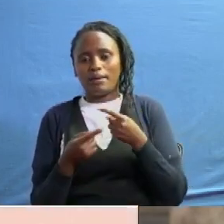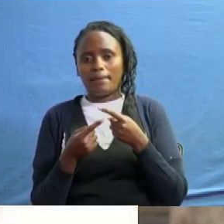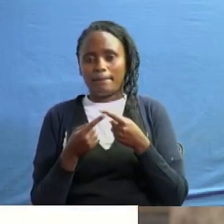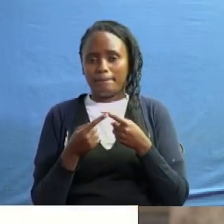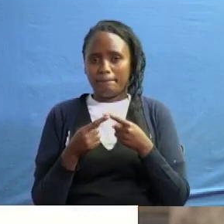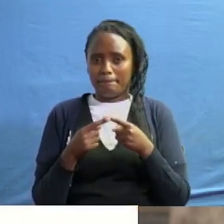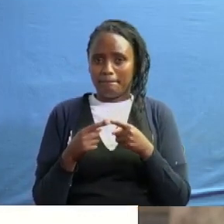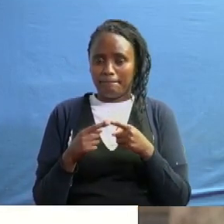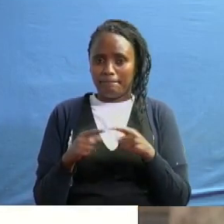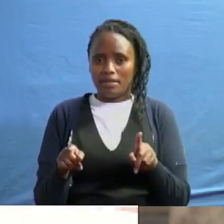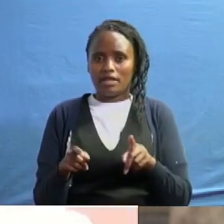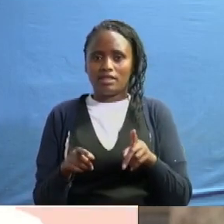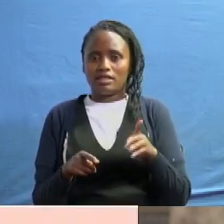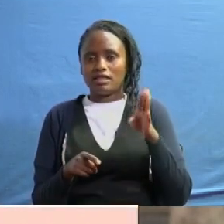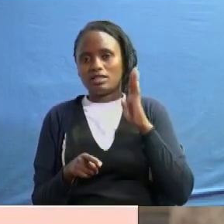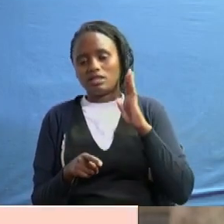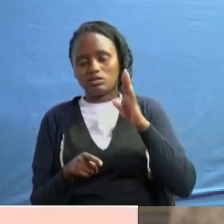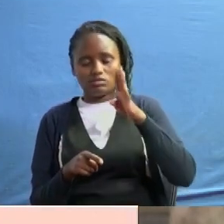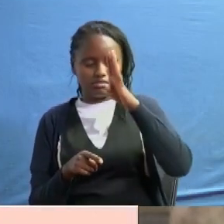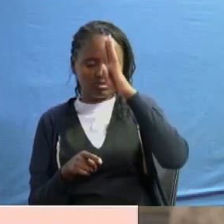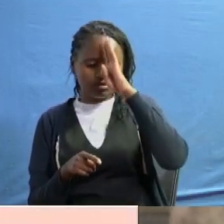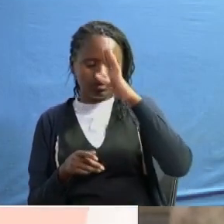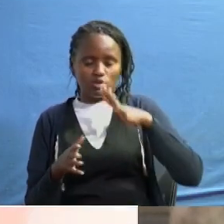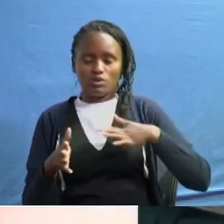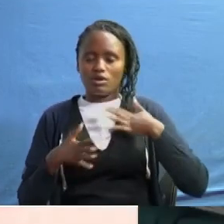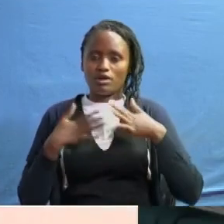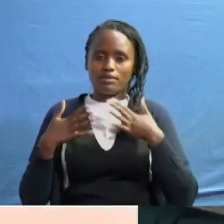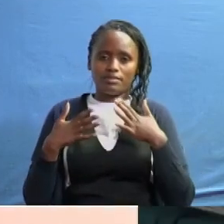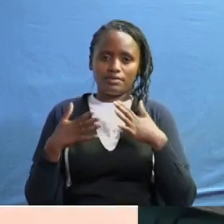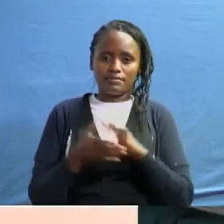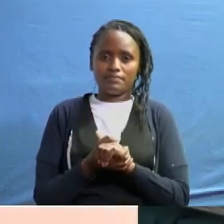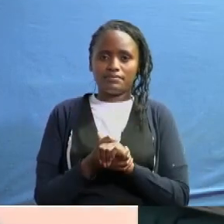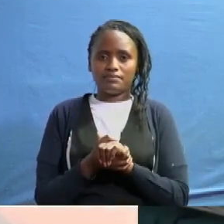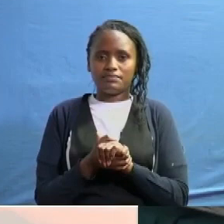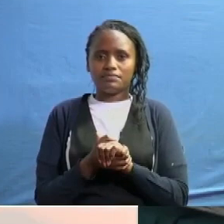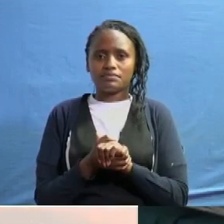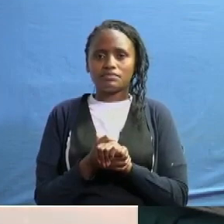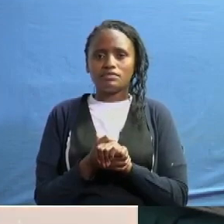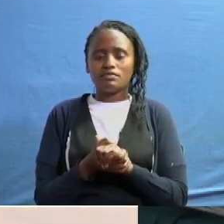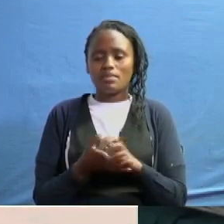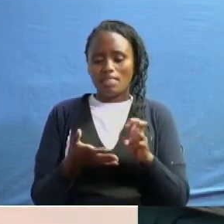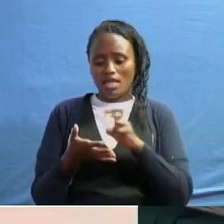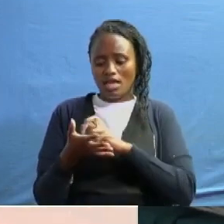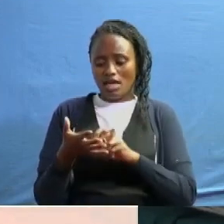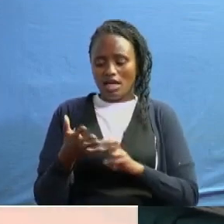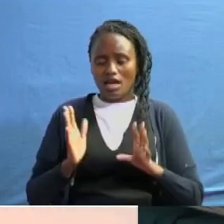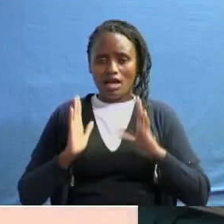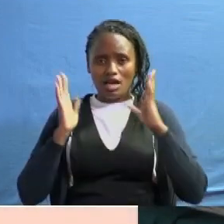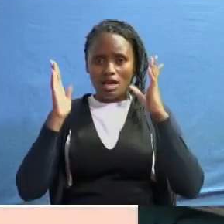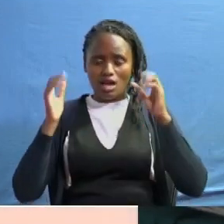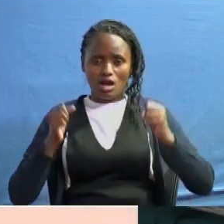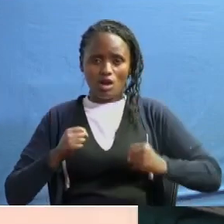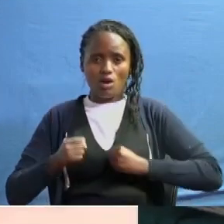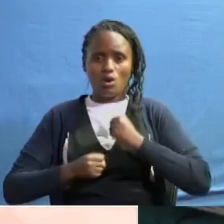national security, and we are quite happy with the work that is going on. Katibu mtendaji wa tamasha la kitaifa la